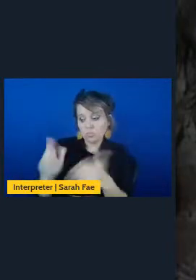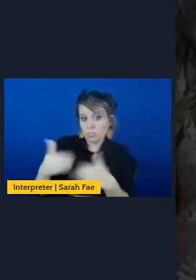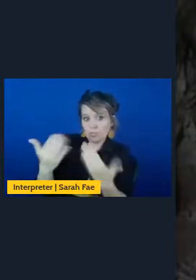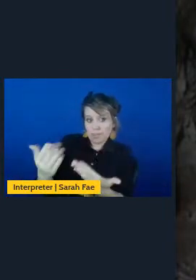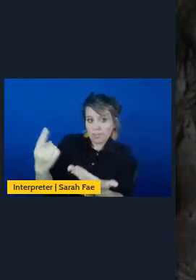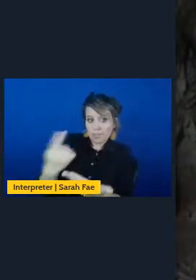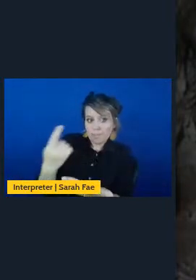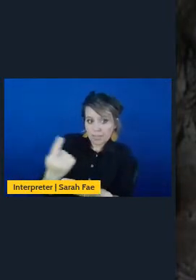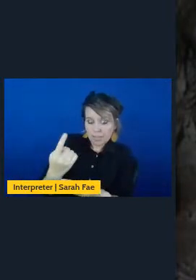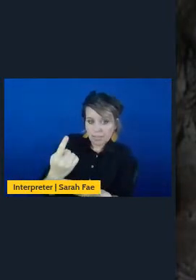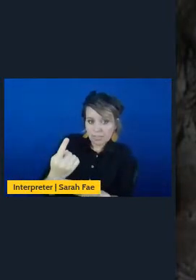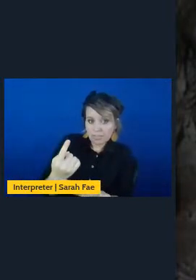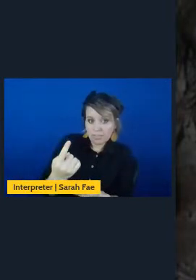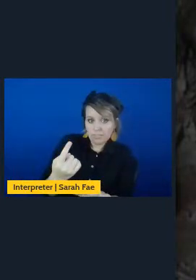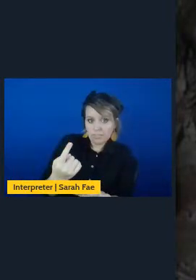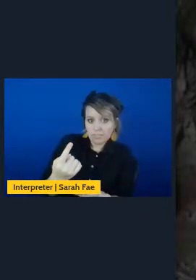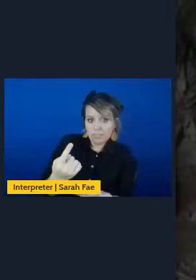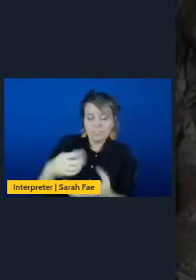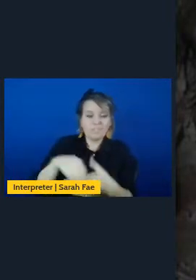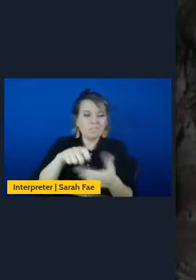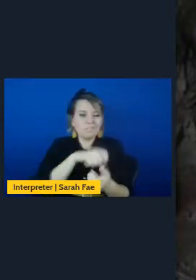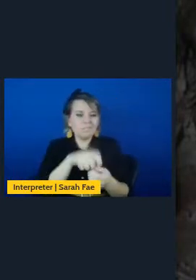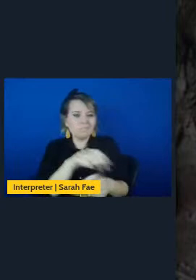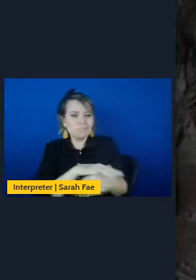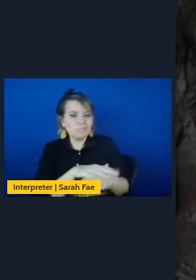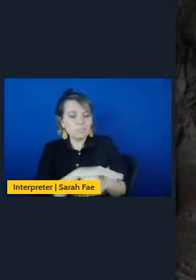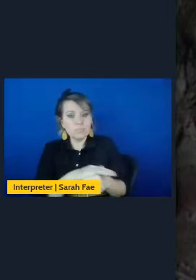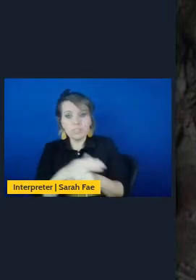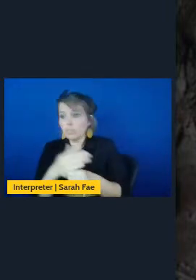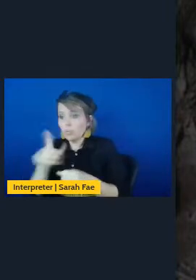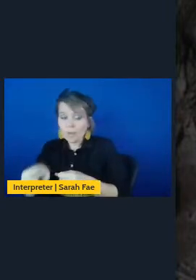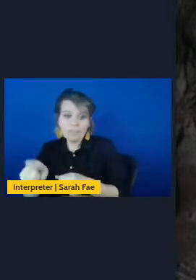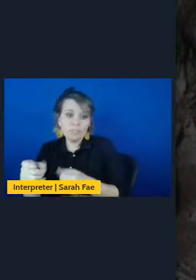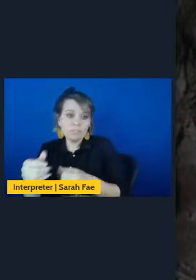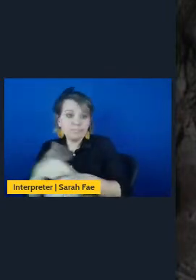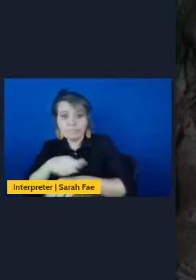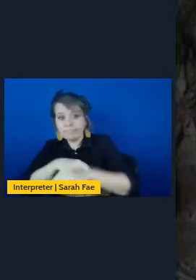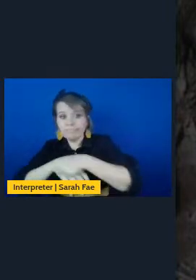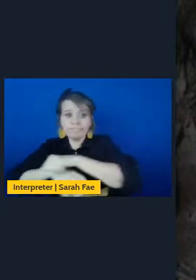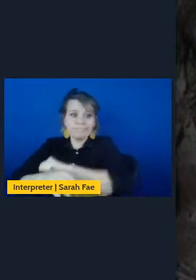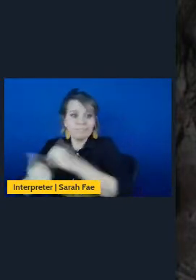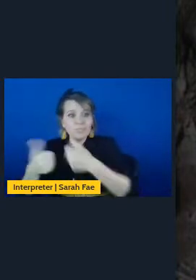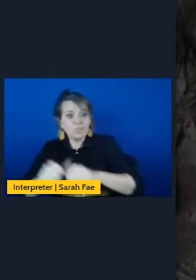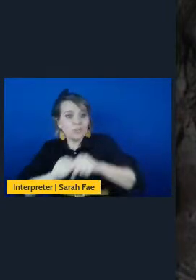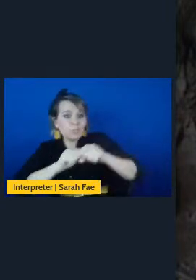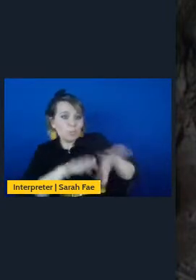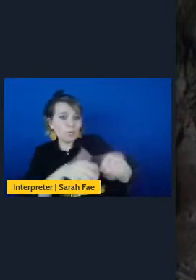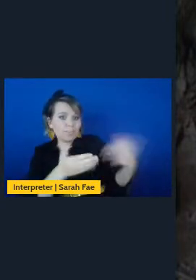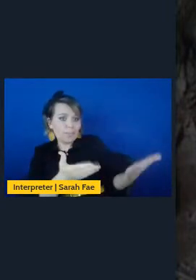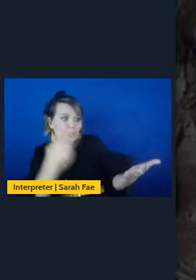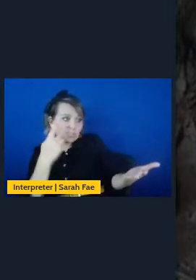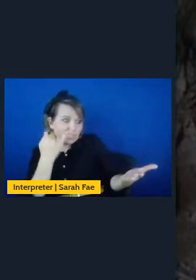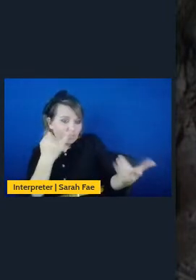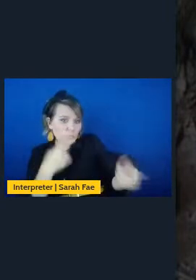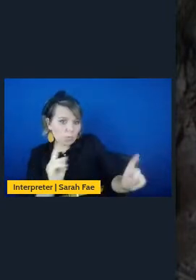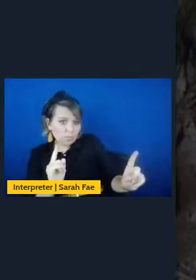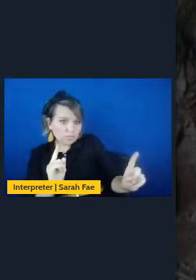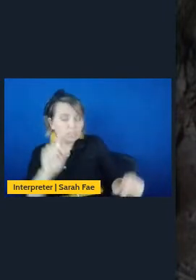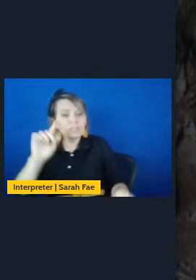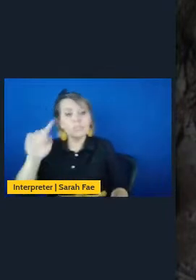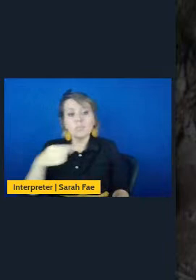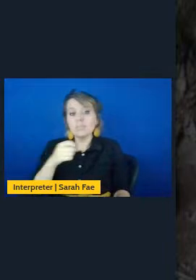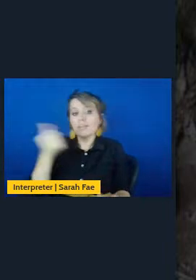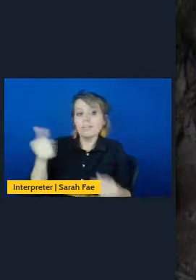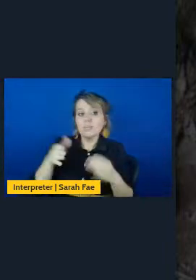something is in a given region is to attempt to deploy it there. The only other way to do this would be to look at all of the